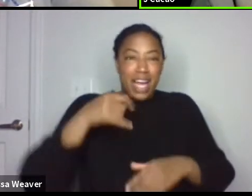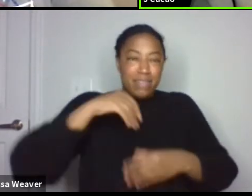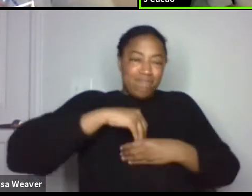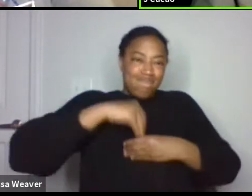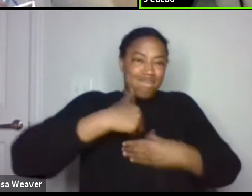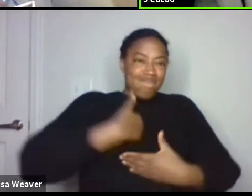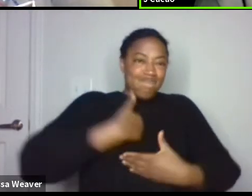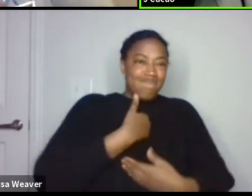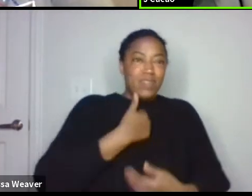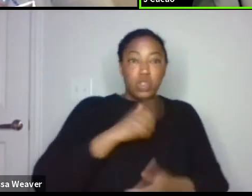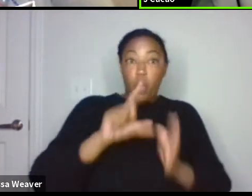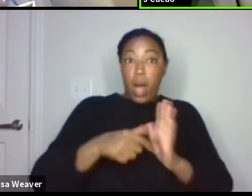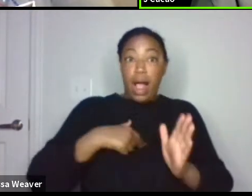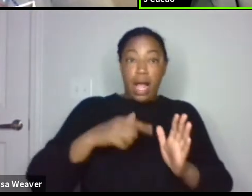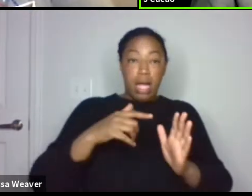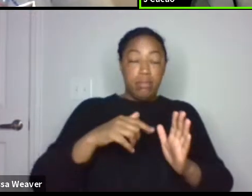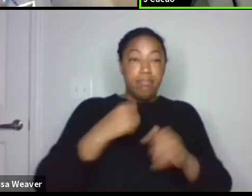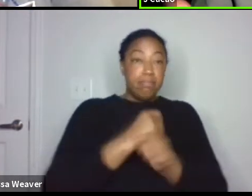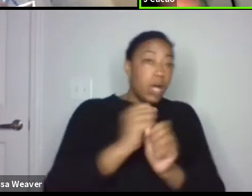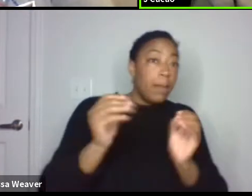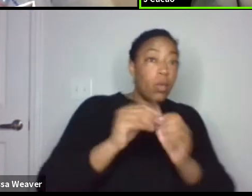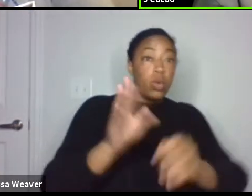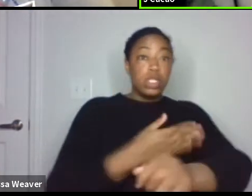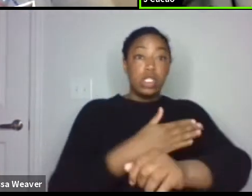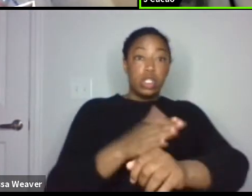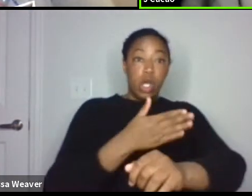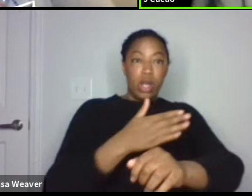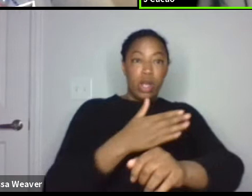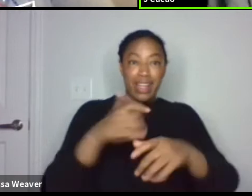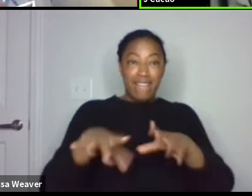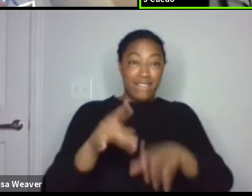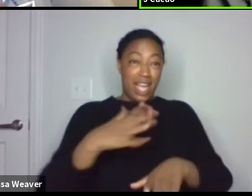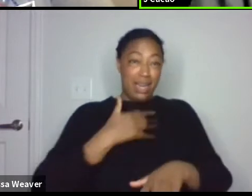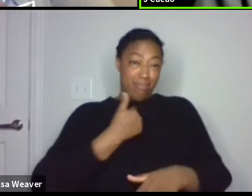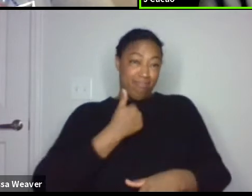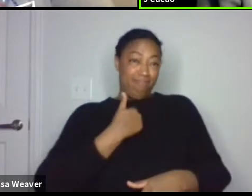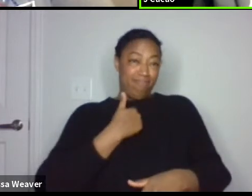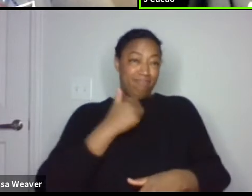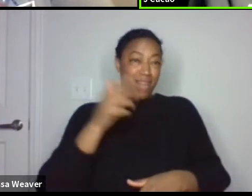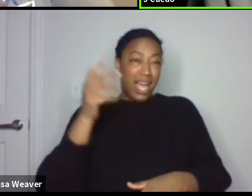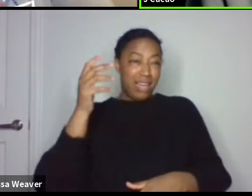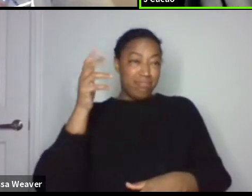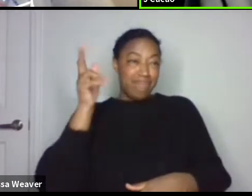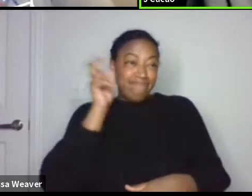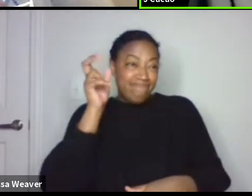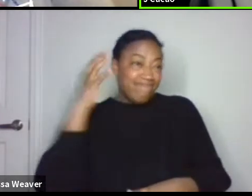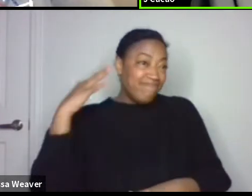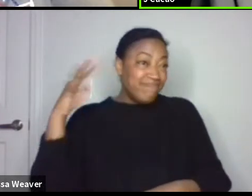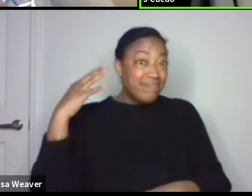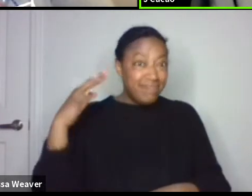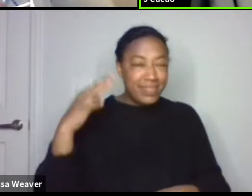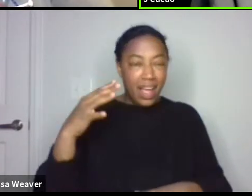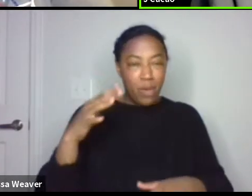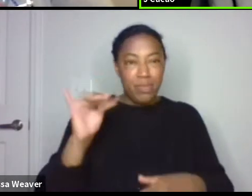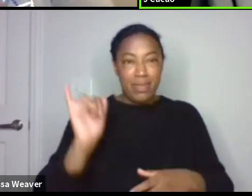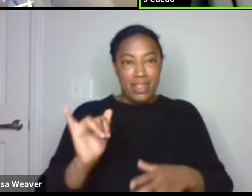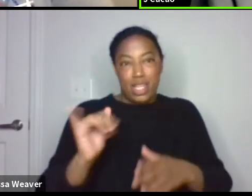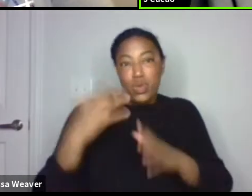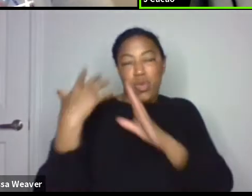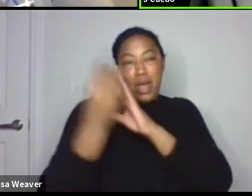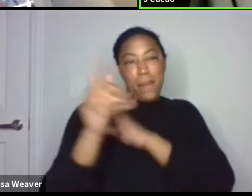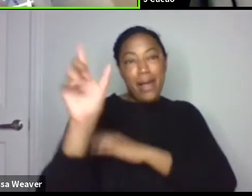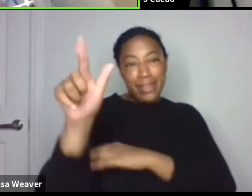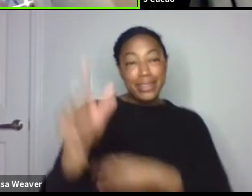goes on and I'm recording more and just learning my particular sound, you know, that's basically just what's going to come out. You know what I'm